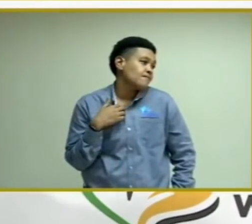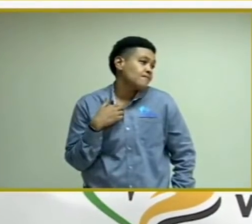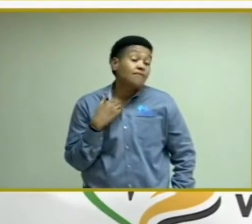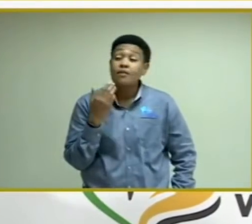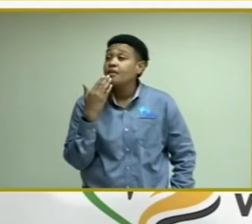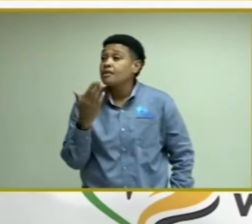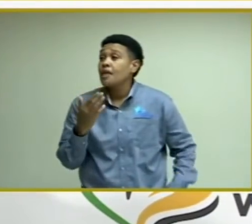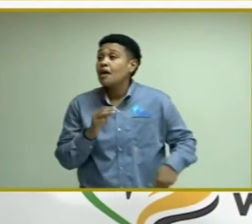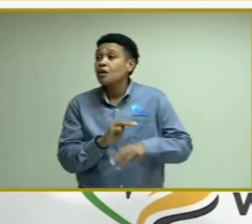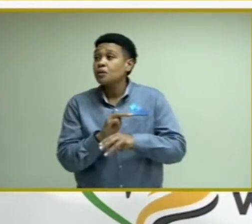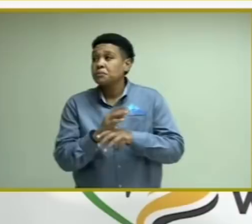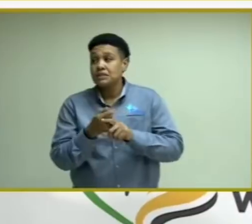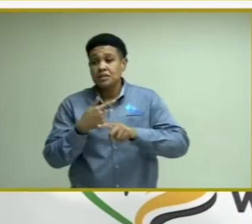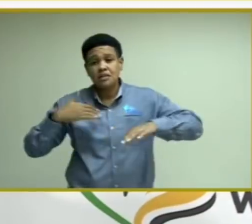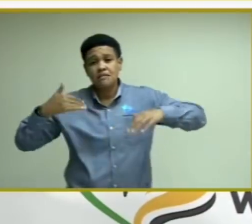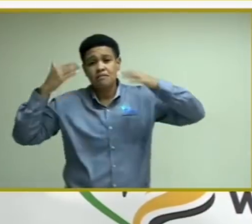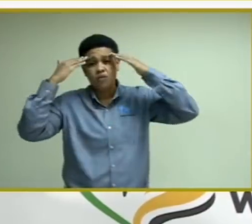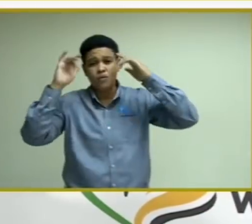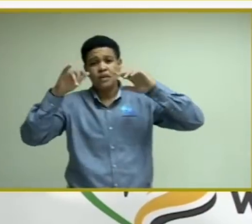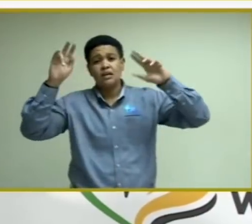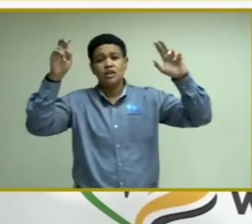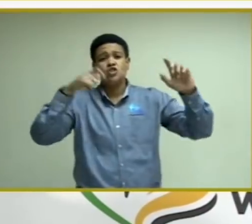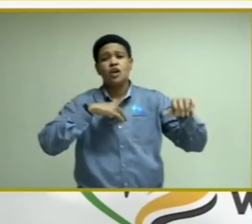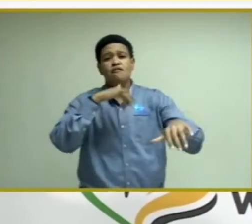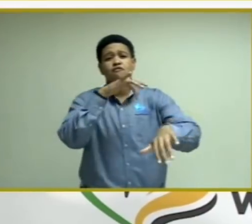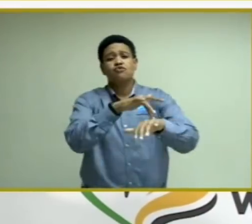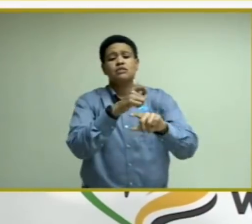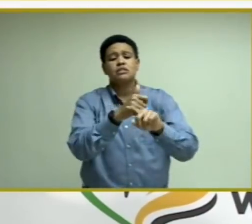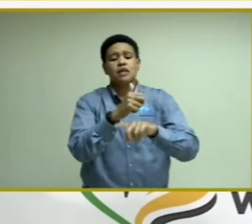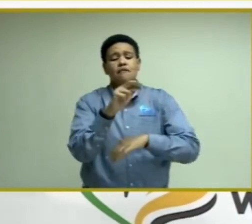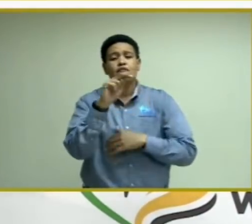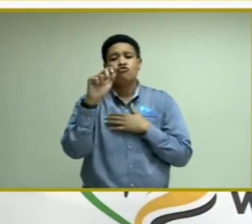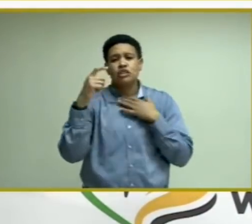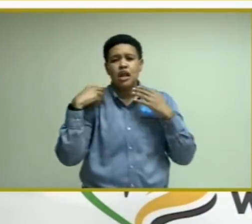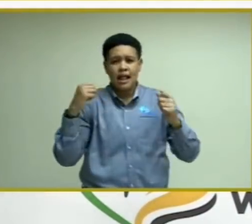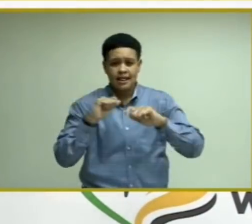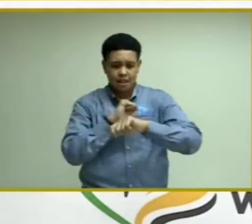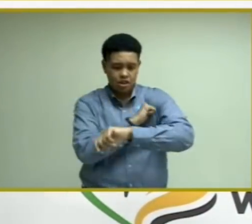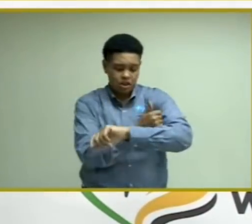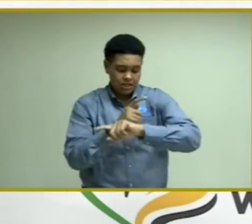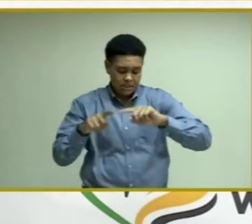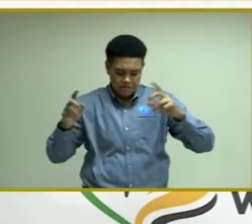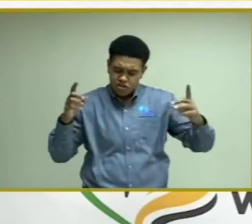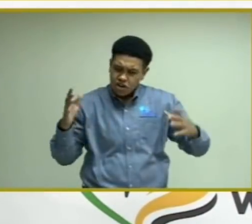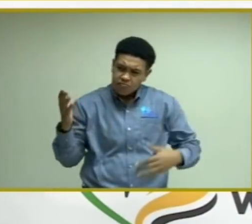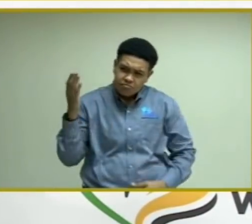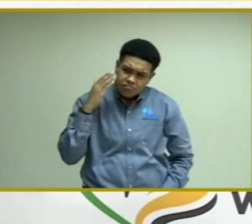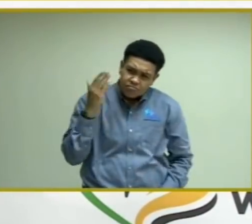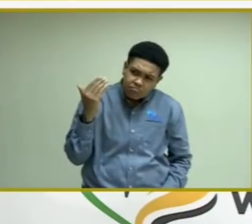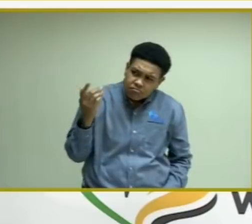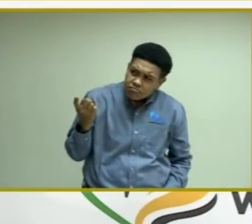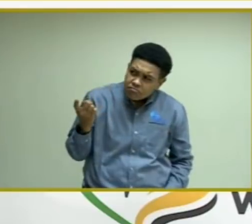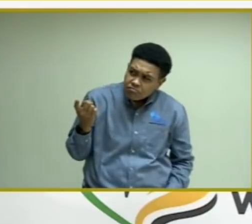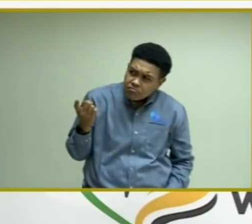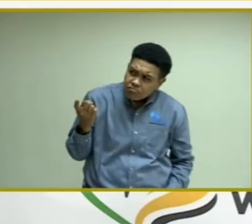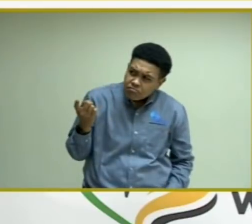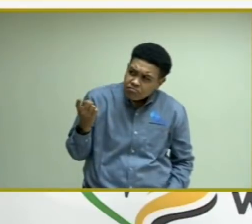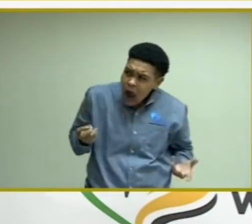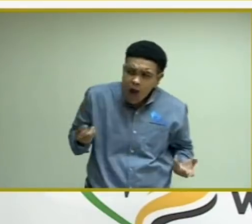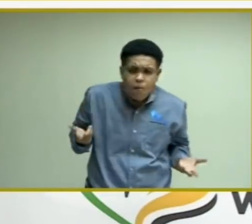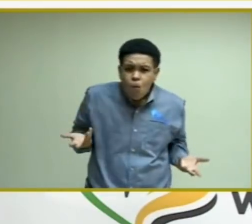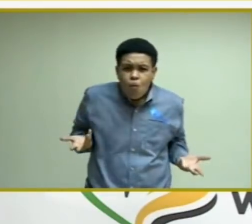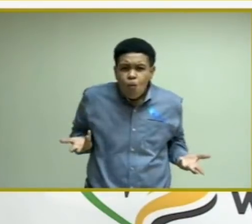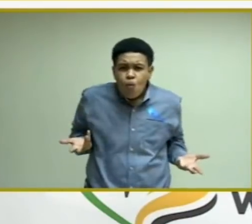have reached out to the regional health authorities, regional directors, to get a sense from them whether or not there